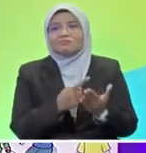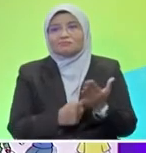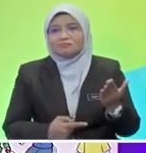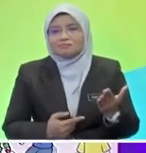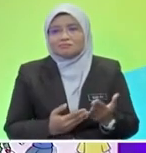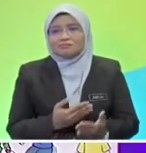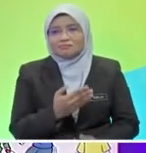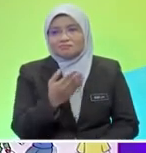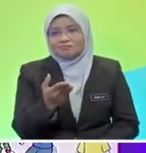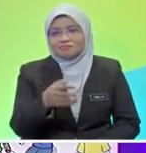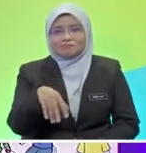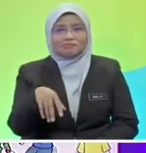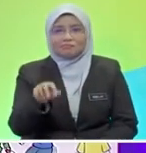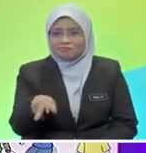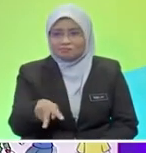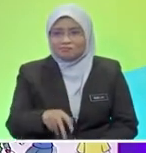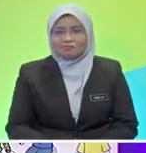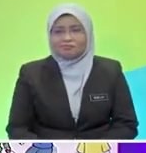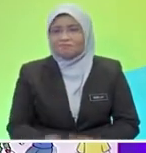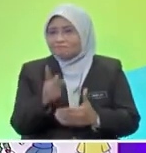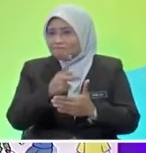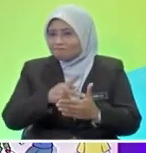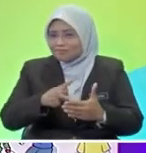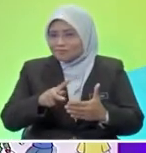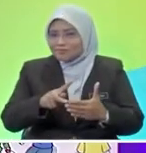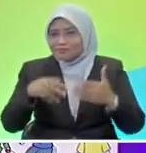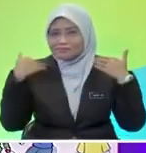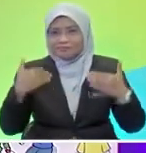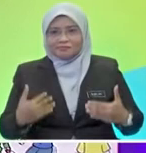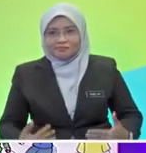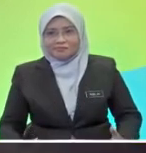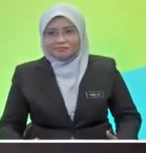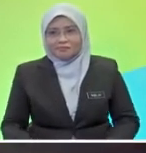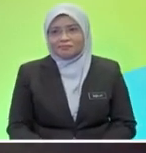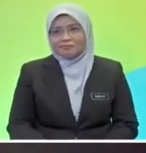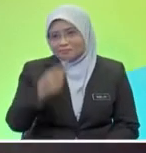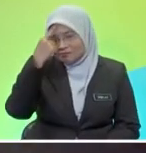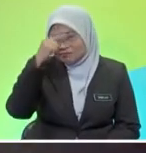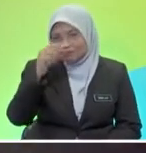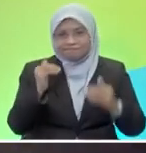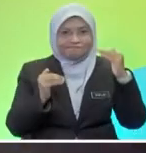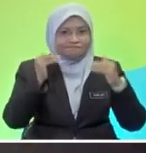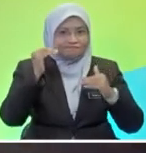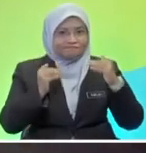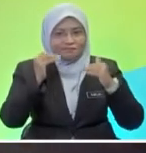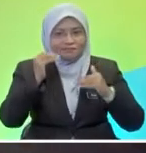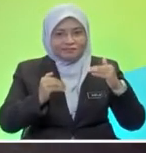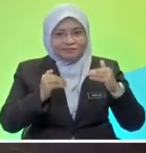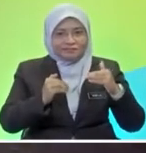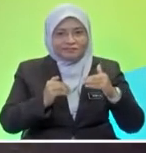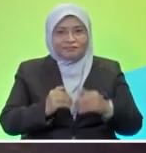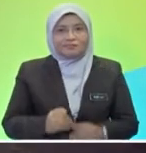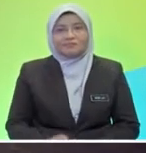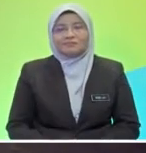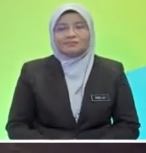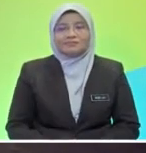which body parts are involved in balancing a beanbag on your head? I think I need to use my